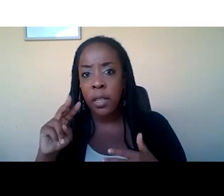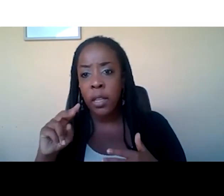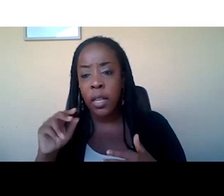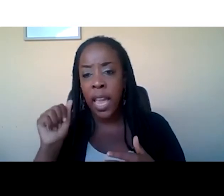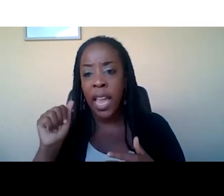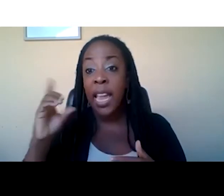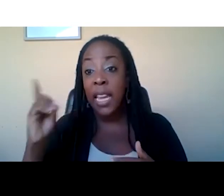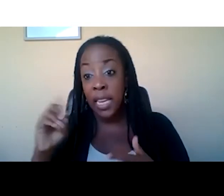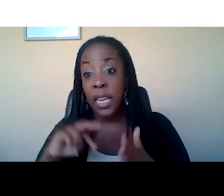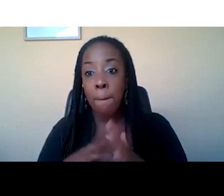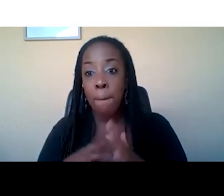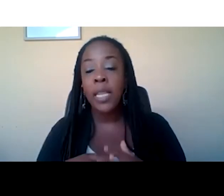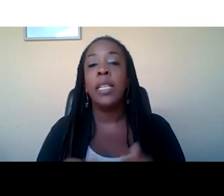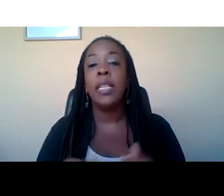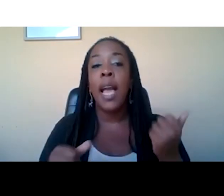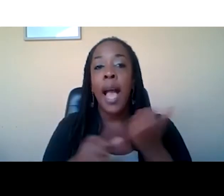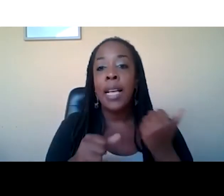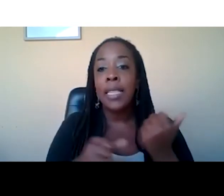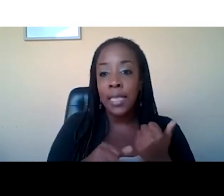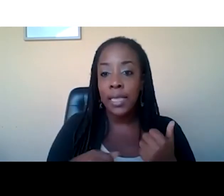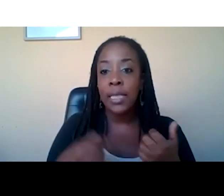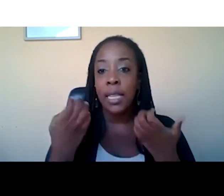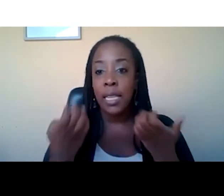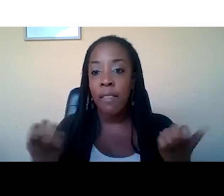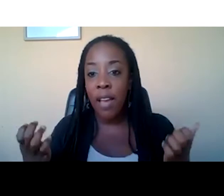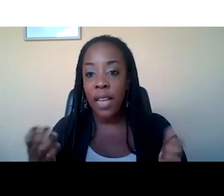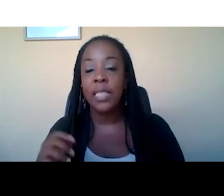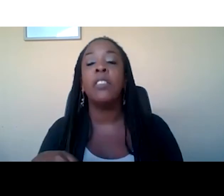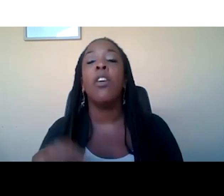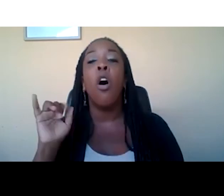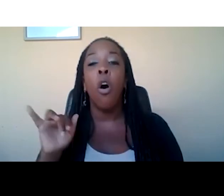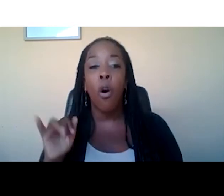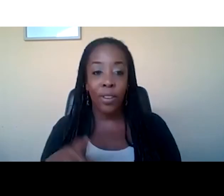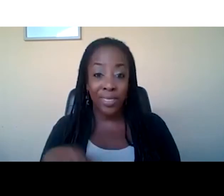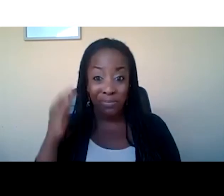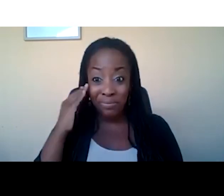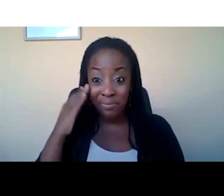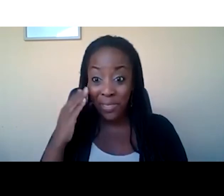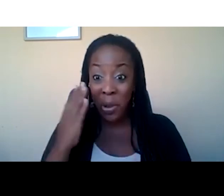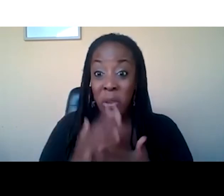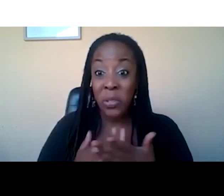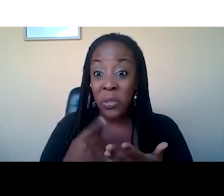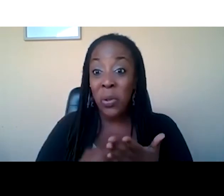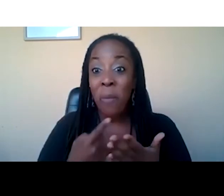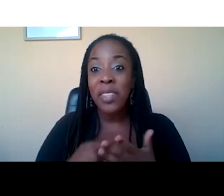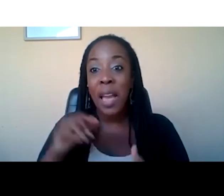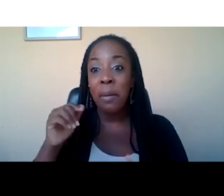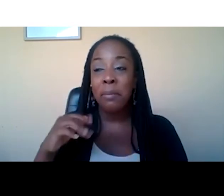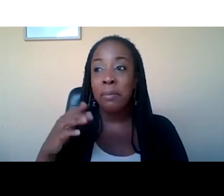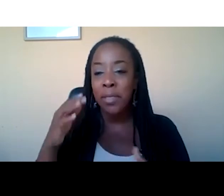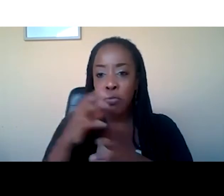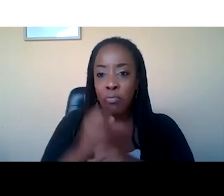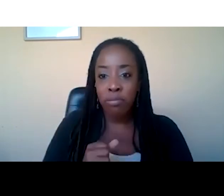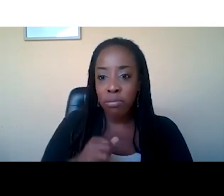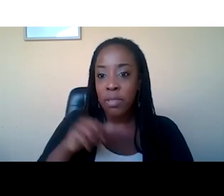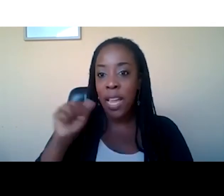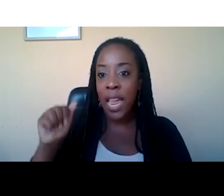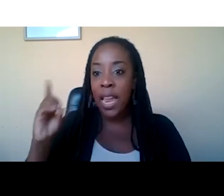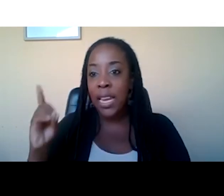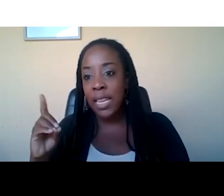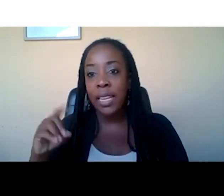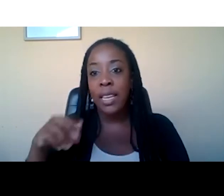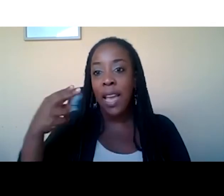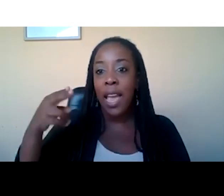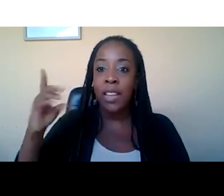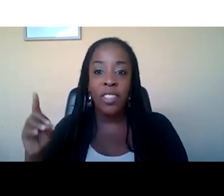aids. Okay, Devices. Right. So, you know, some people get a little acronym crazy. So, yeah. Okay. Mrs.